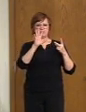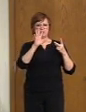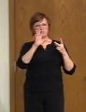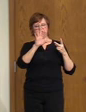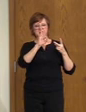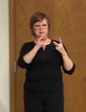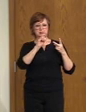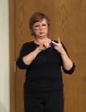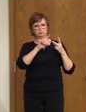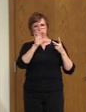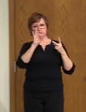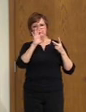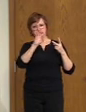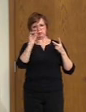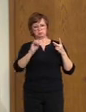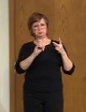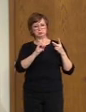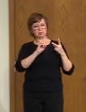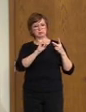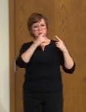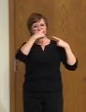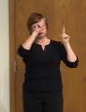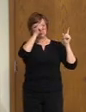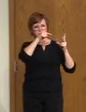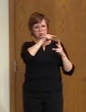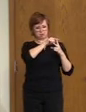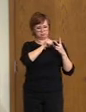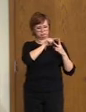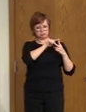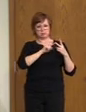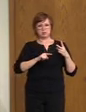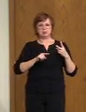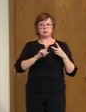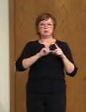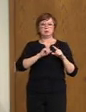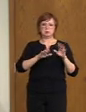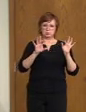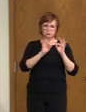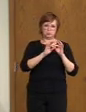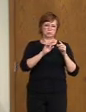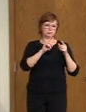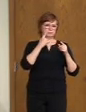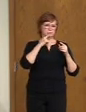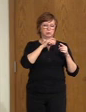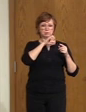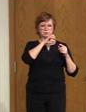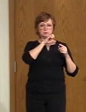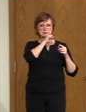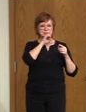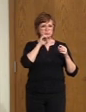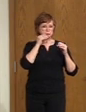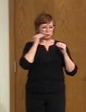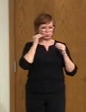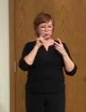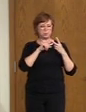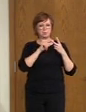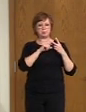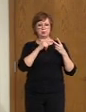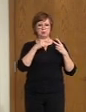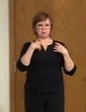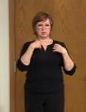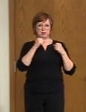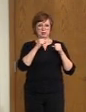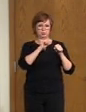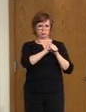closely vaccine effectiveness initially, in the long-term care setting, personal care homes, and healthcare providers. And then in the